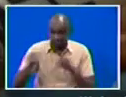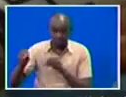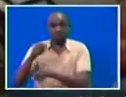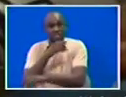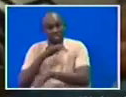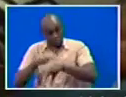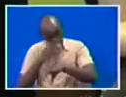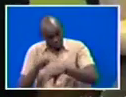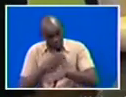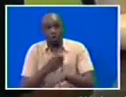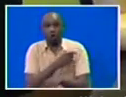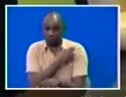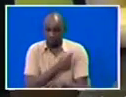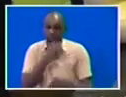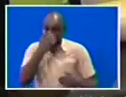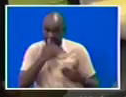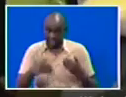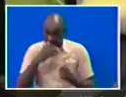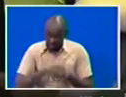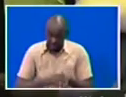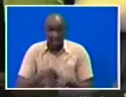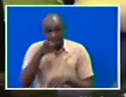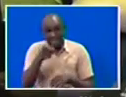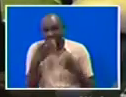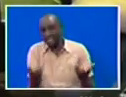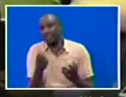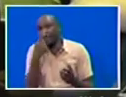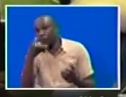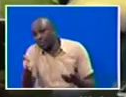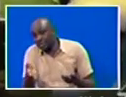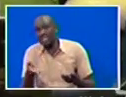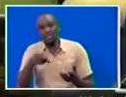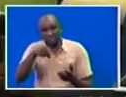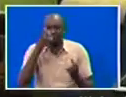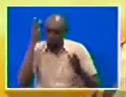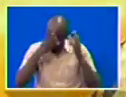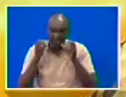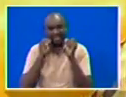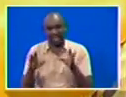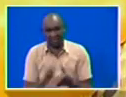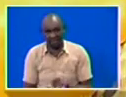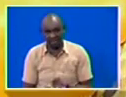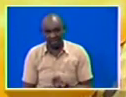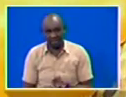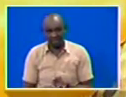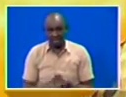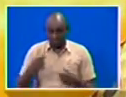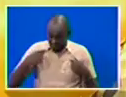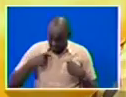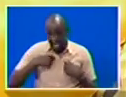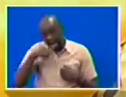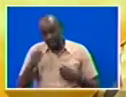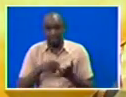Hospital for surgery. Luckily for him, the cost of his medical care was the least of his worries. Mengine yalikuwa ni yangu